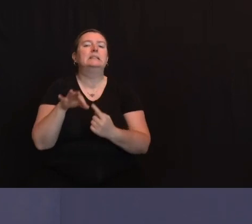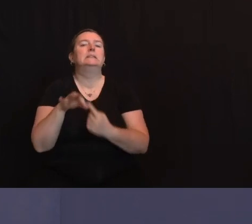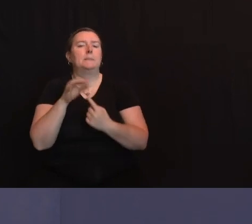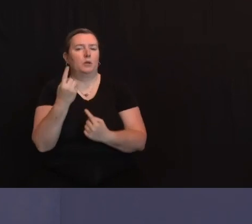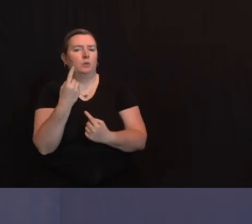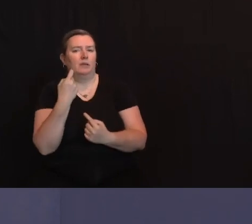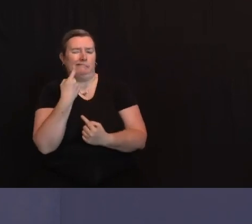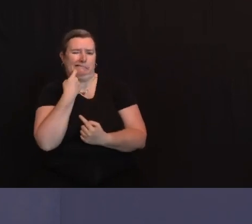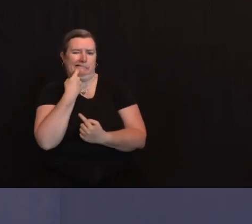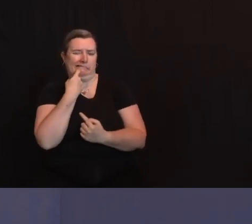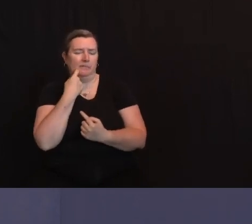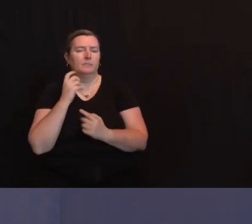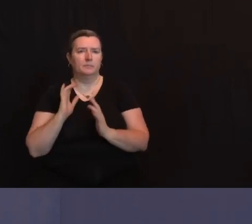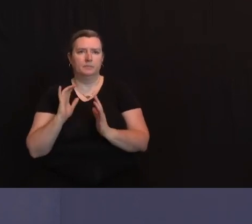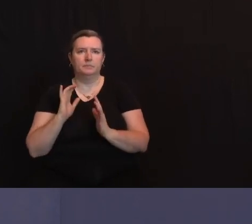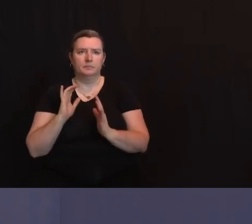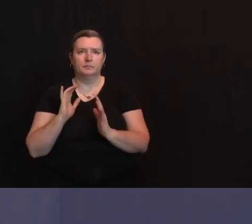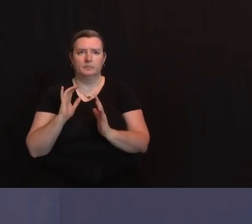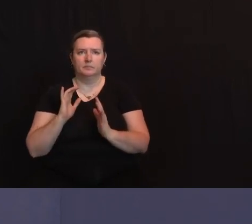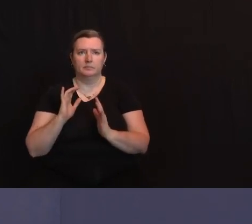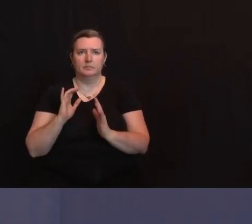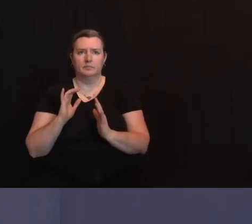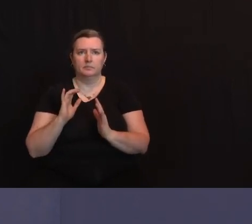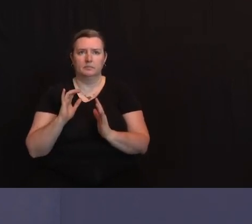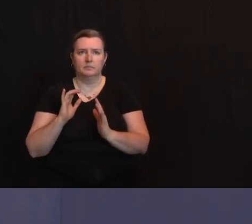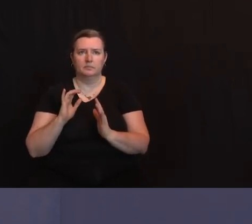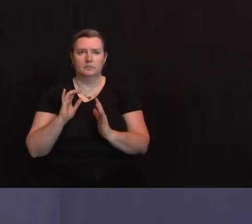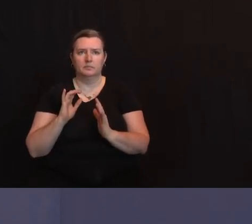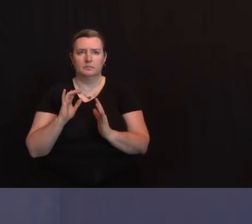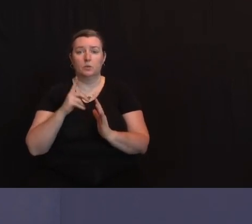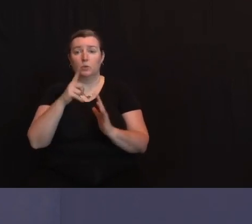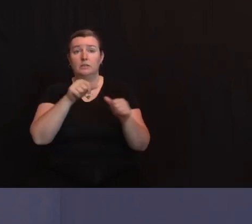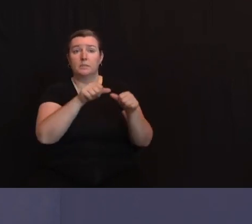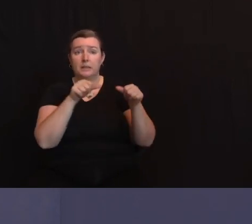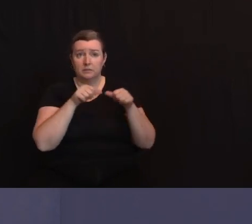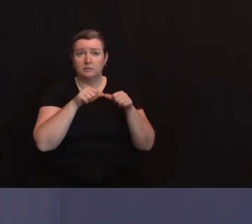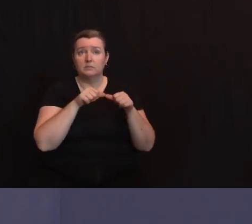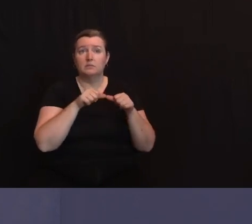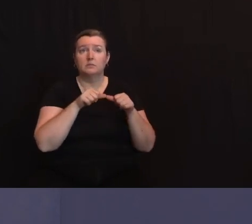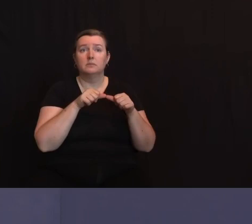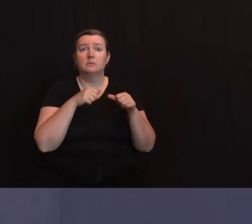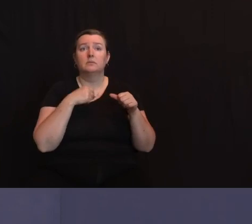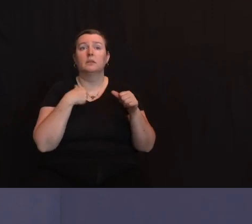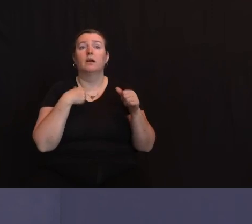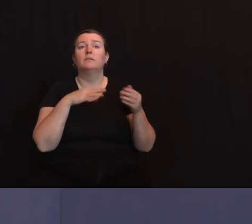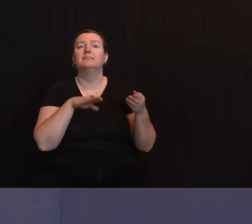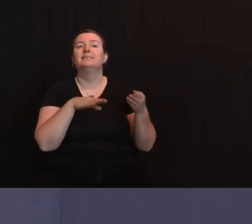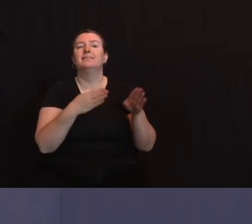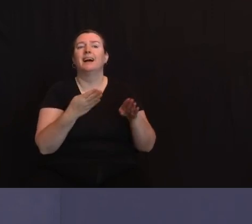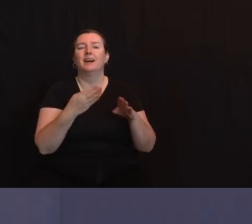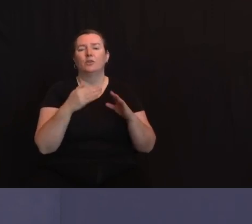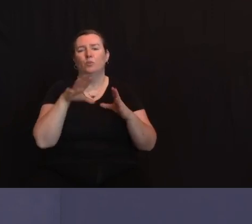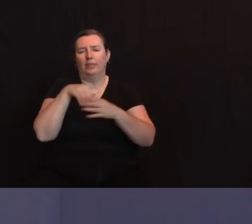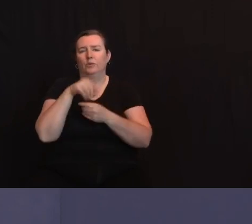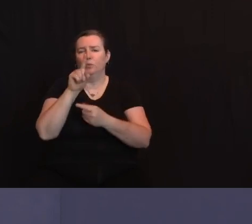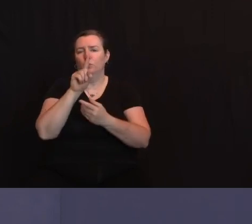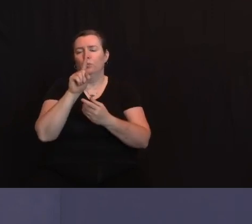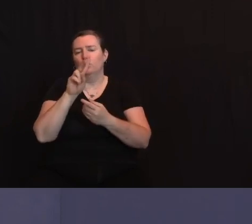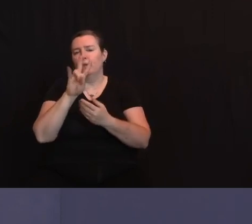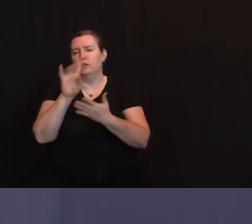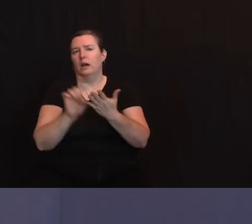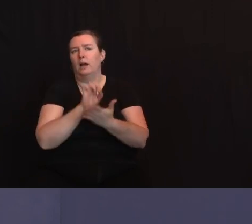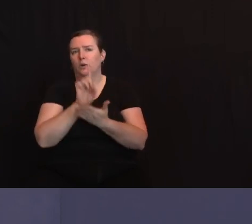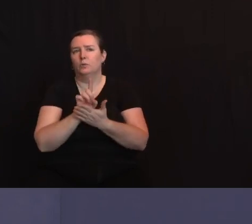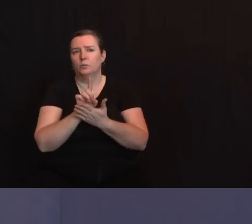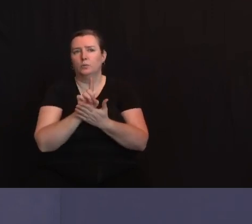5 deaths in the past 24 hours. At the state veteran homes, the numbers remain the same as they do in